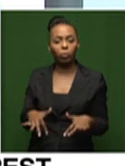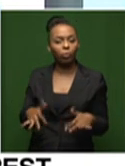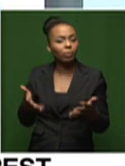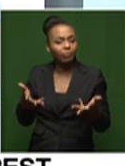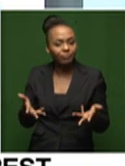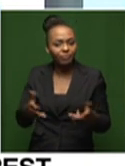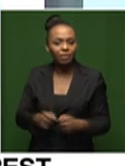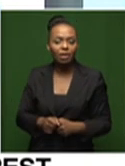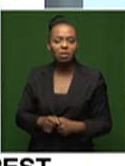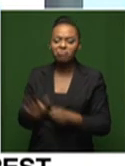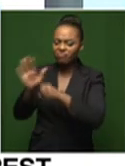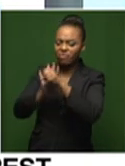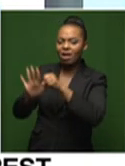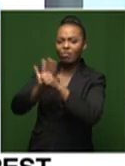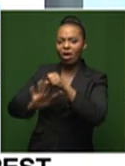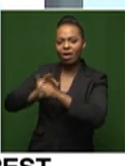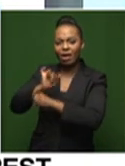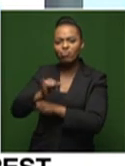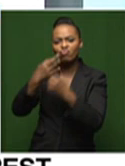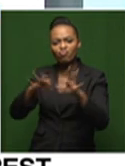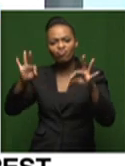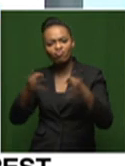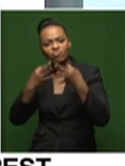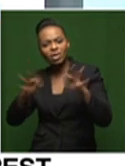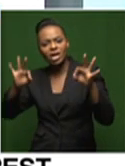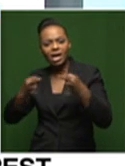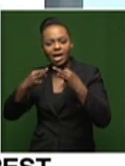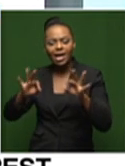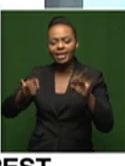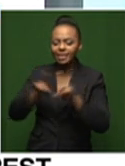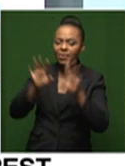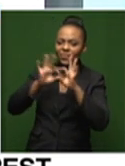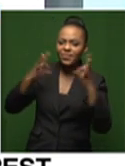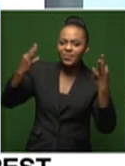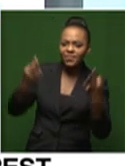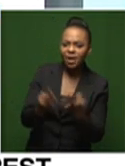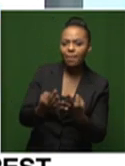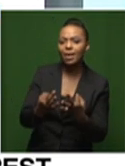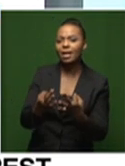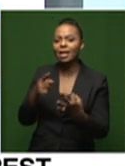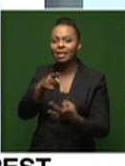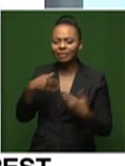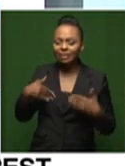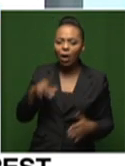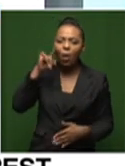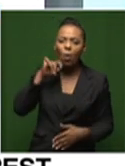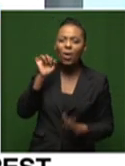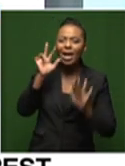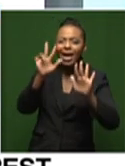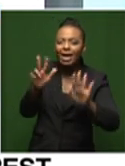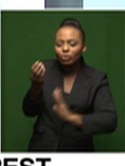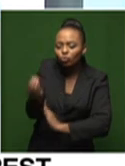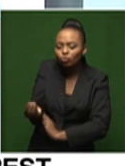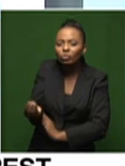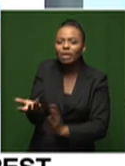a background of music, that is the family, and of course from age 8, starting from